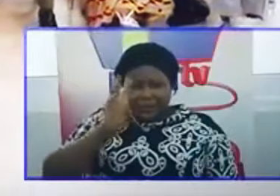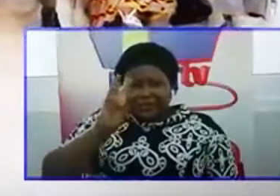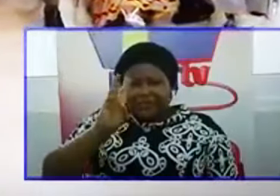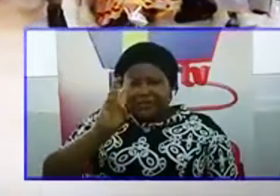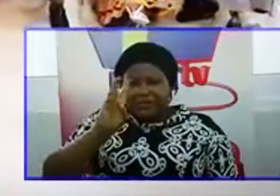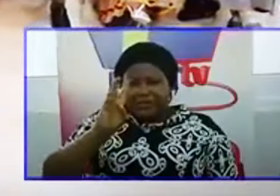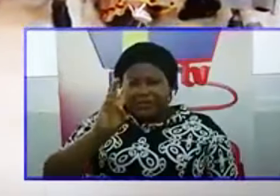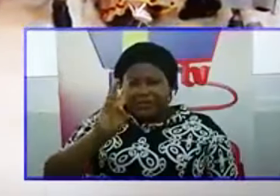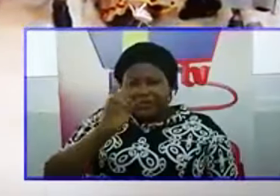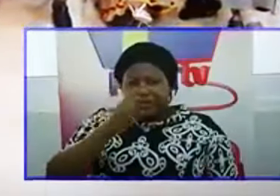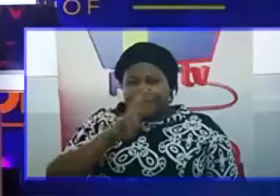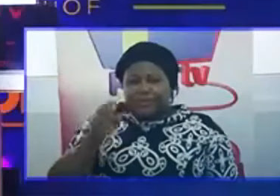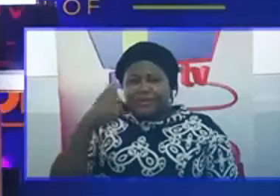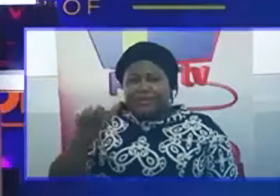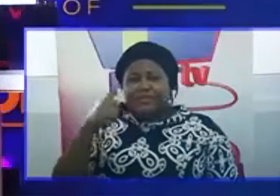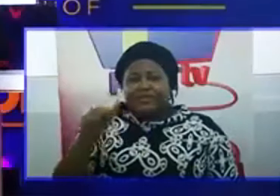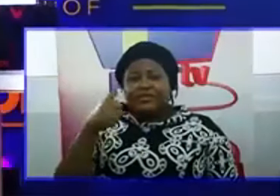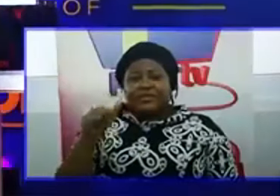verse 10.